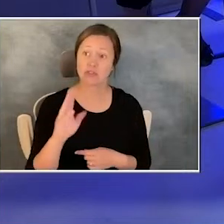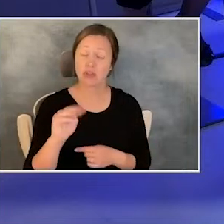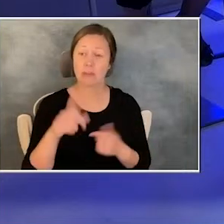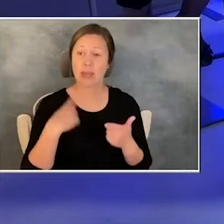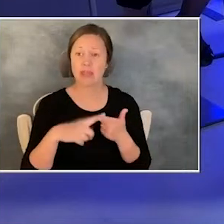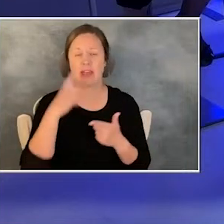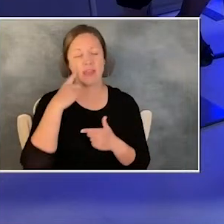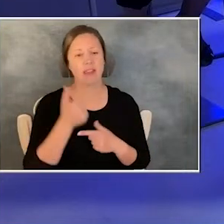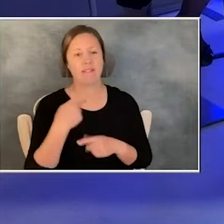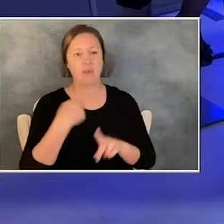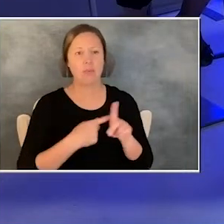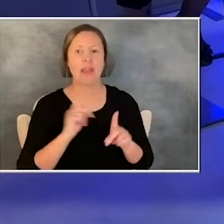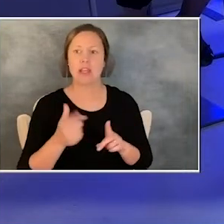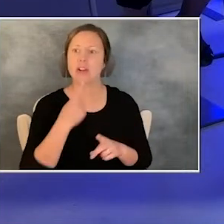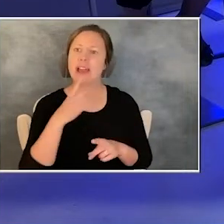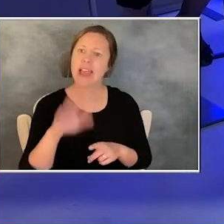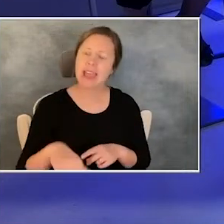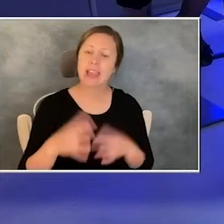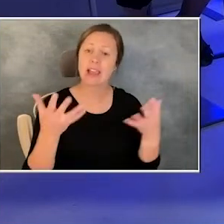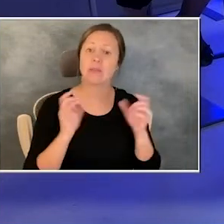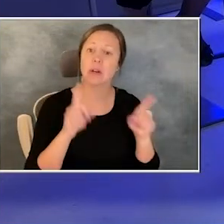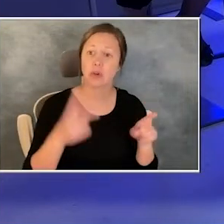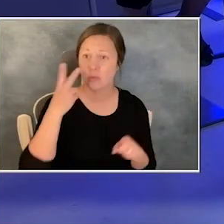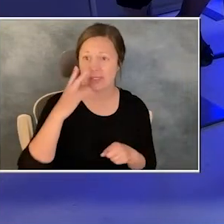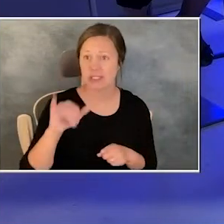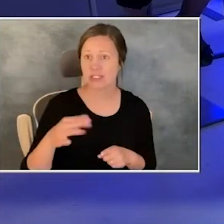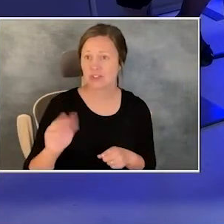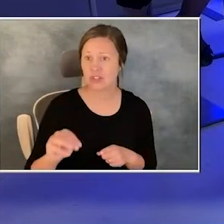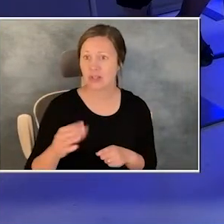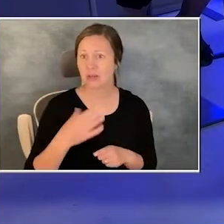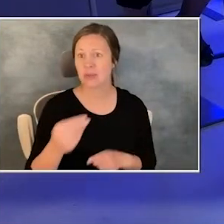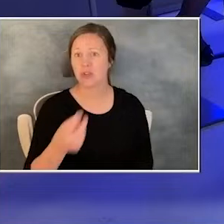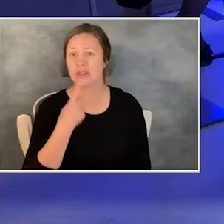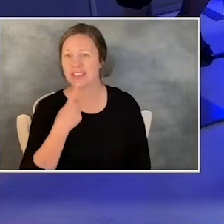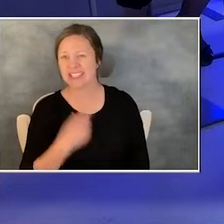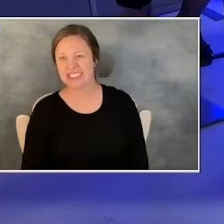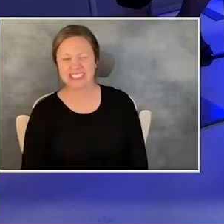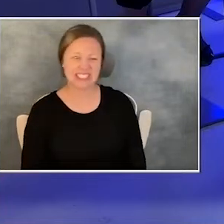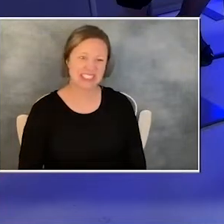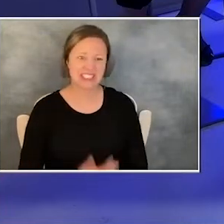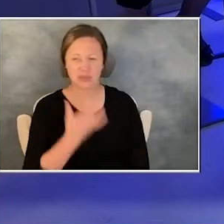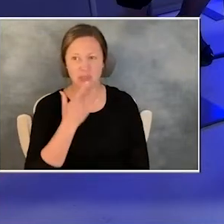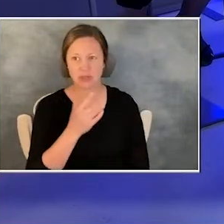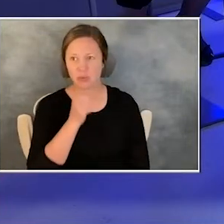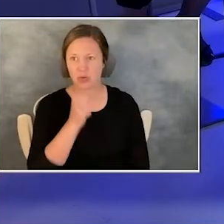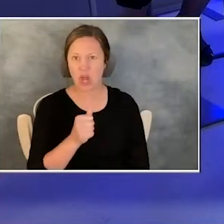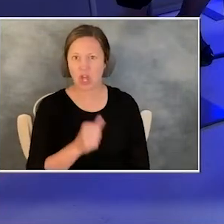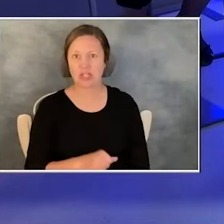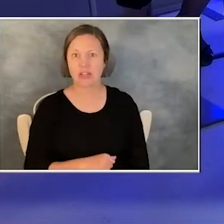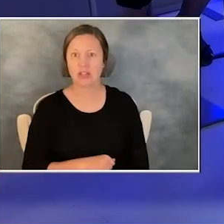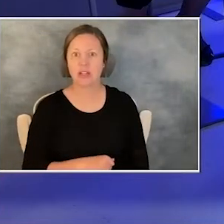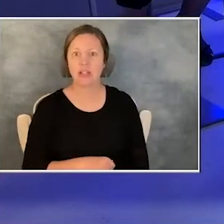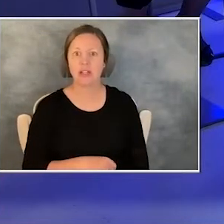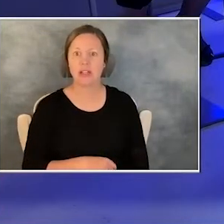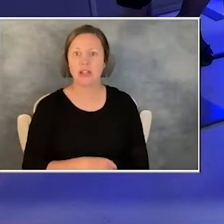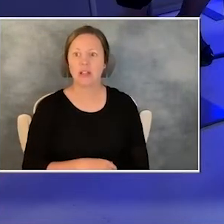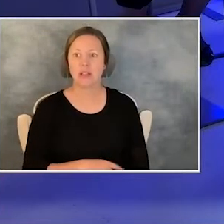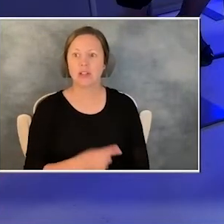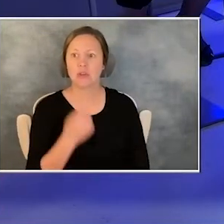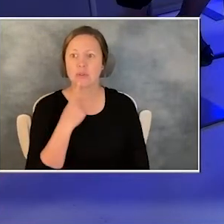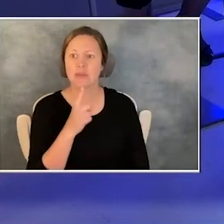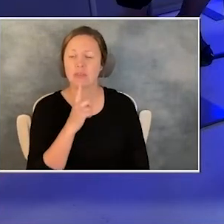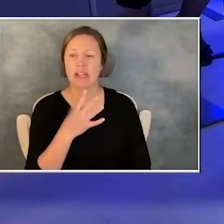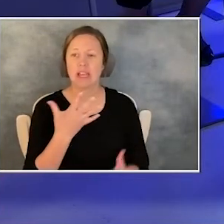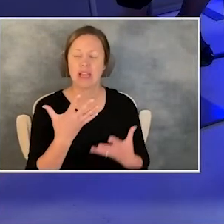later, I said, hey, I want to come see Jim. And you go, I'd rather you not. And it was like, you want, and you go, I want to protect him from